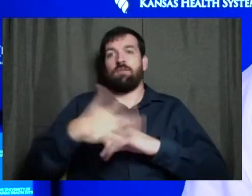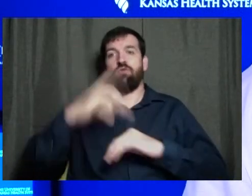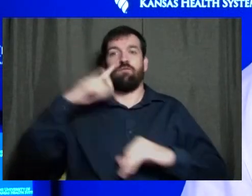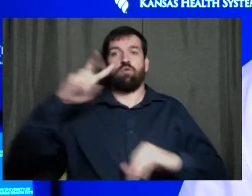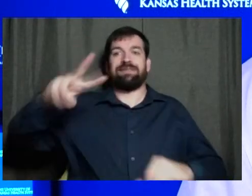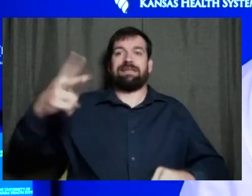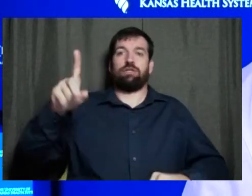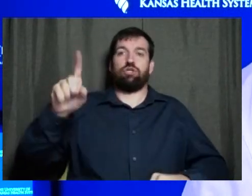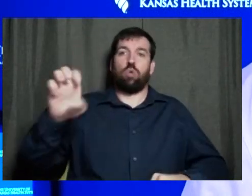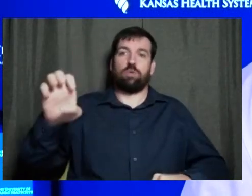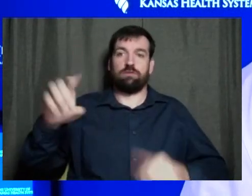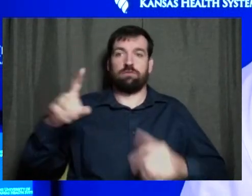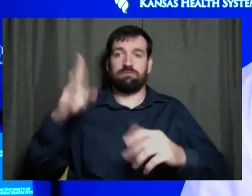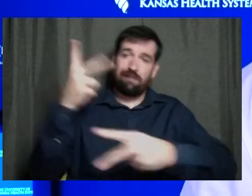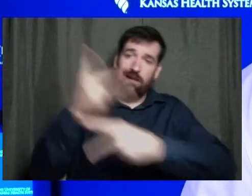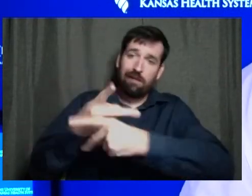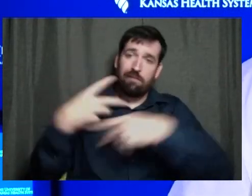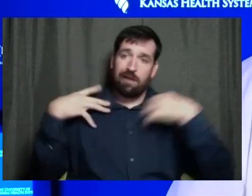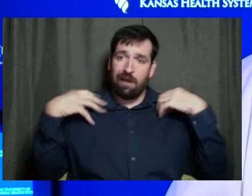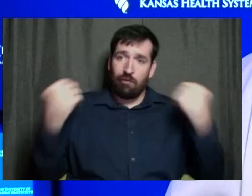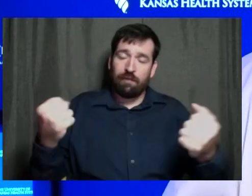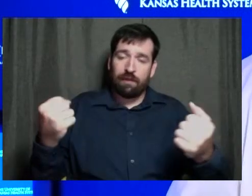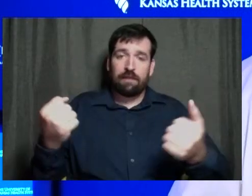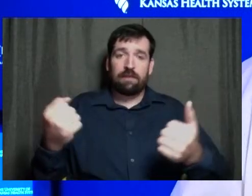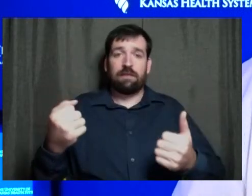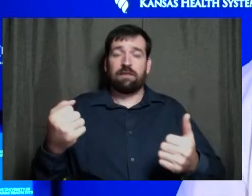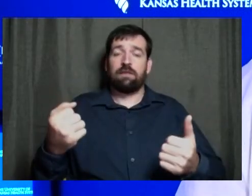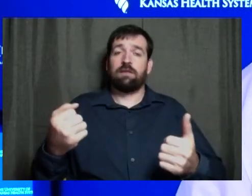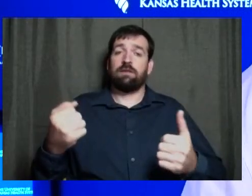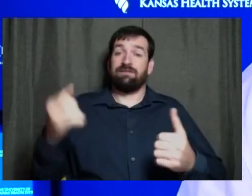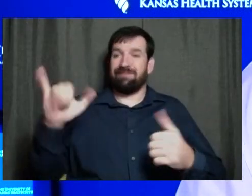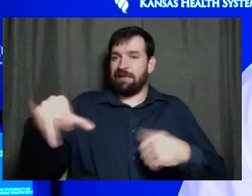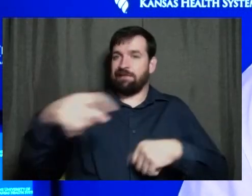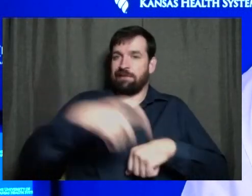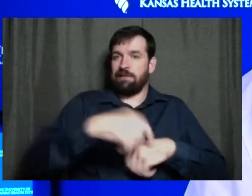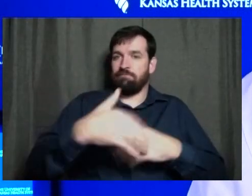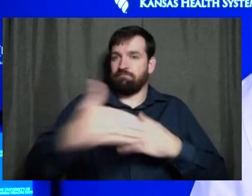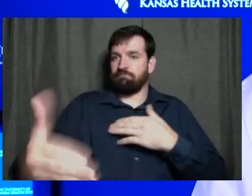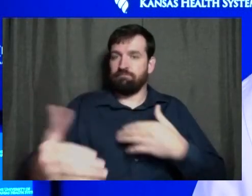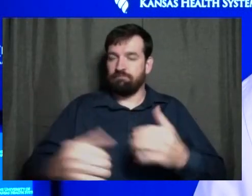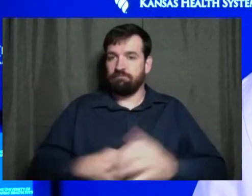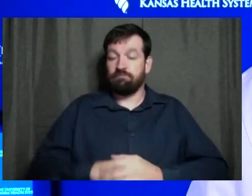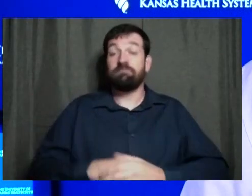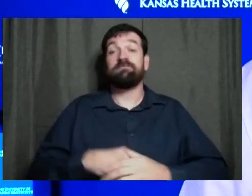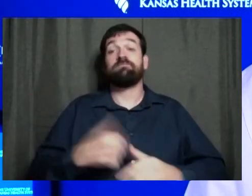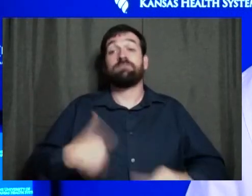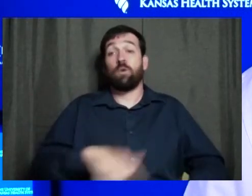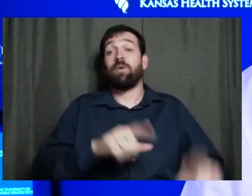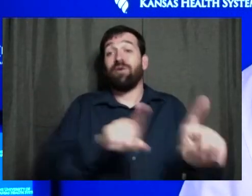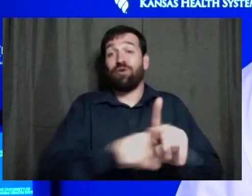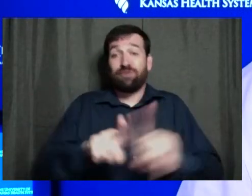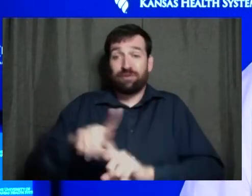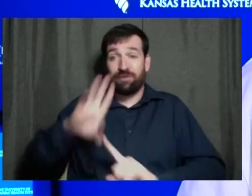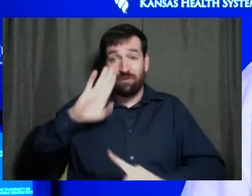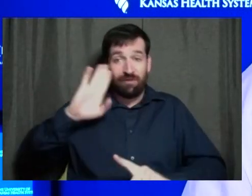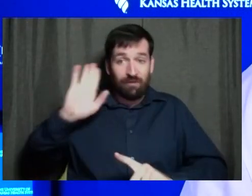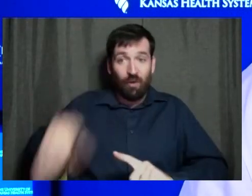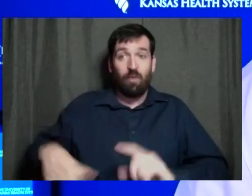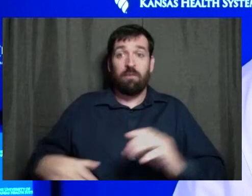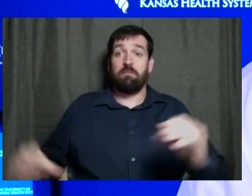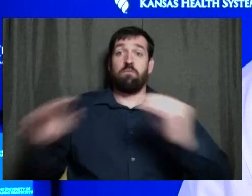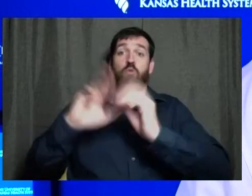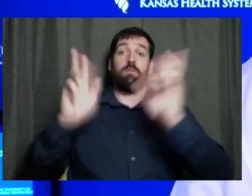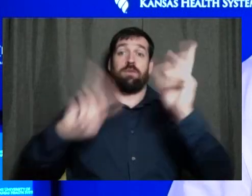everybody healthy from that time period on. And we do know also that the more people that are vaccinated